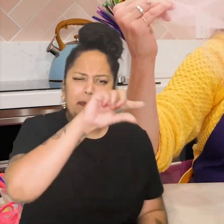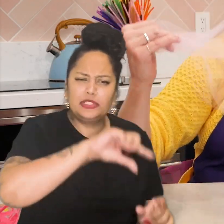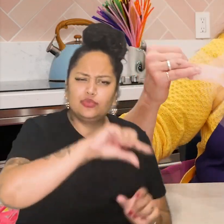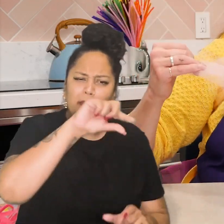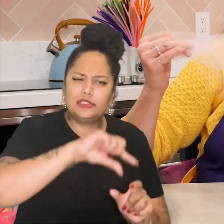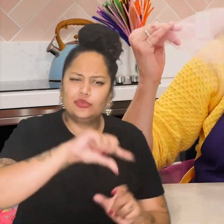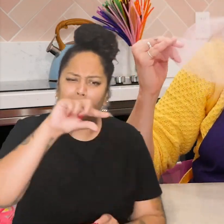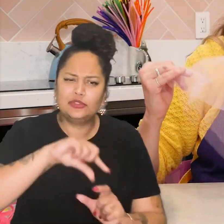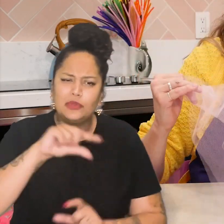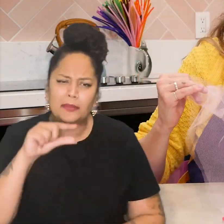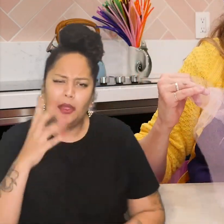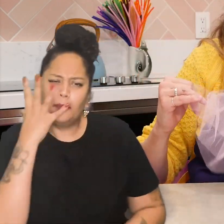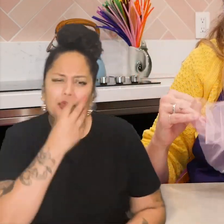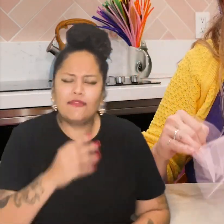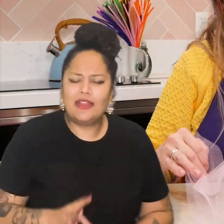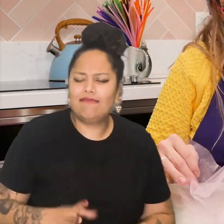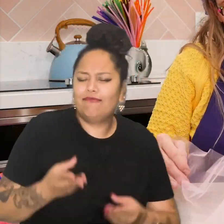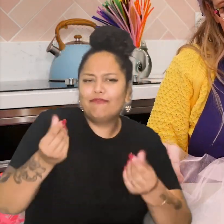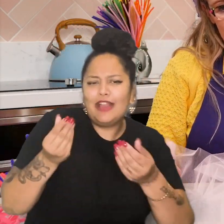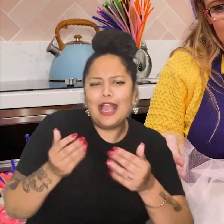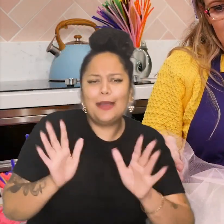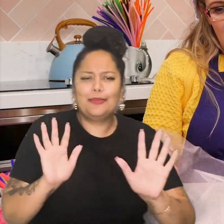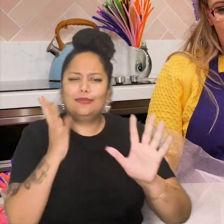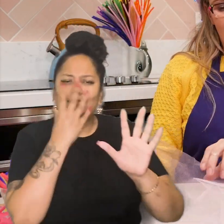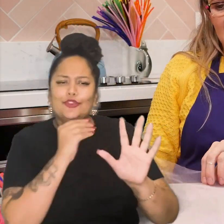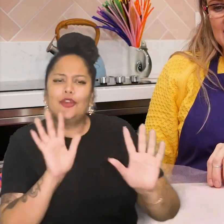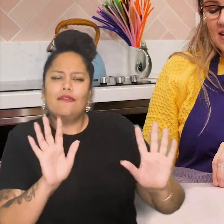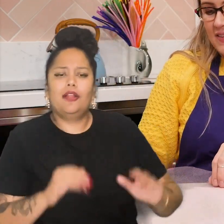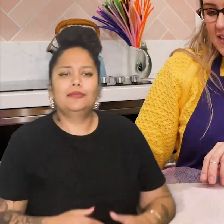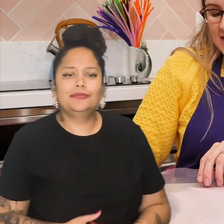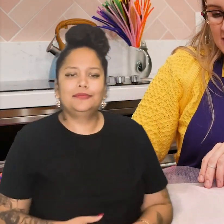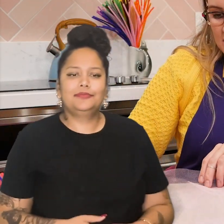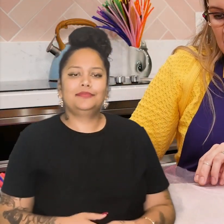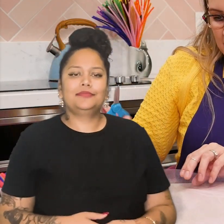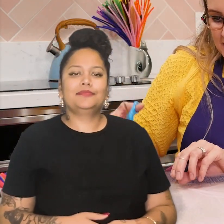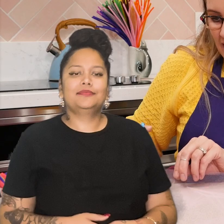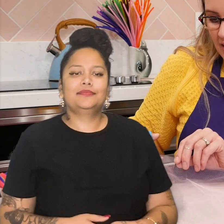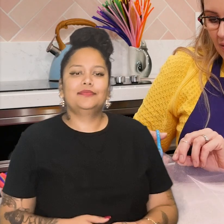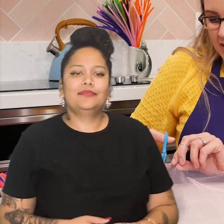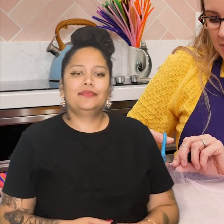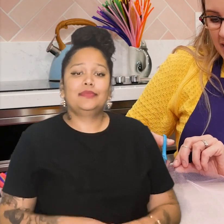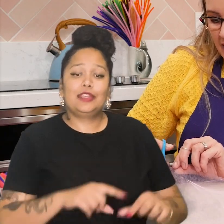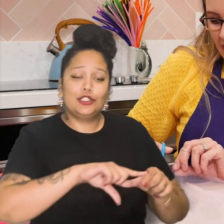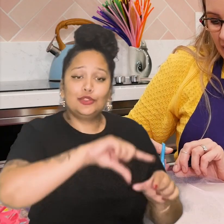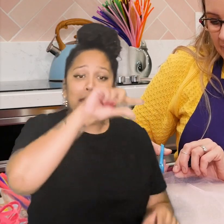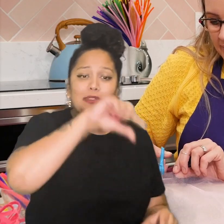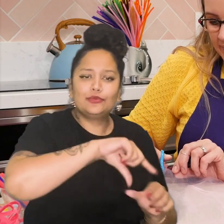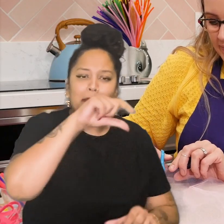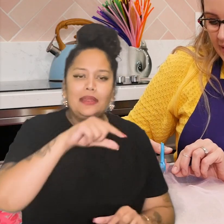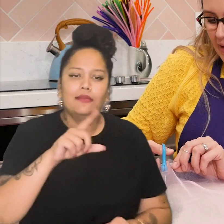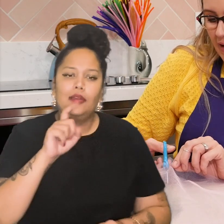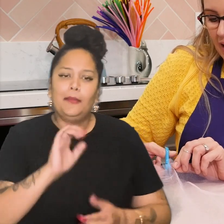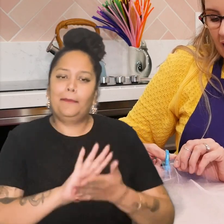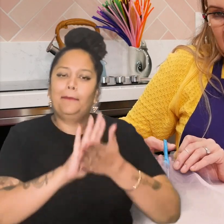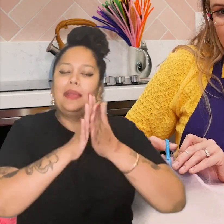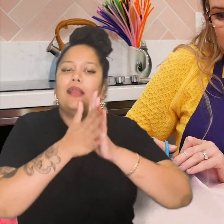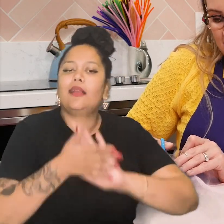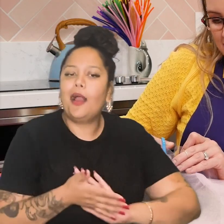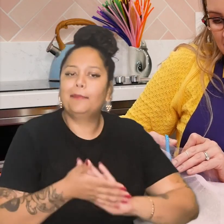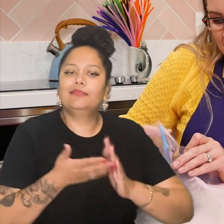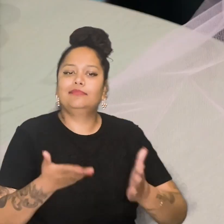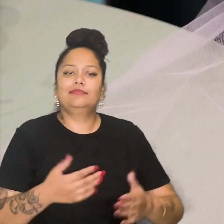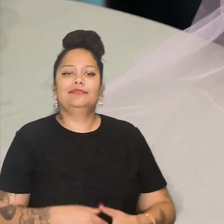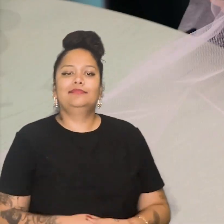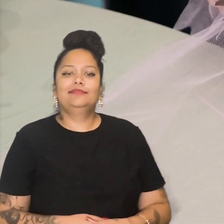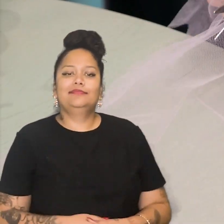this beautiful fabric, and these strips are going to become our